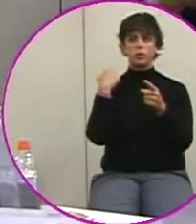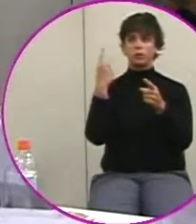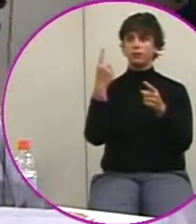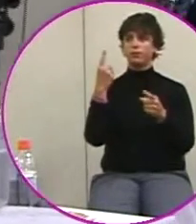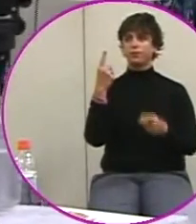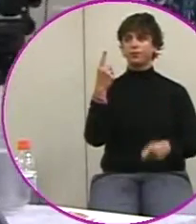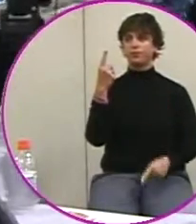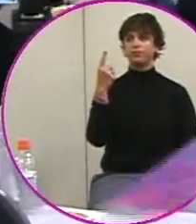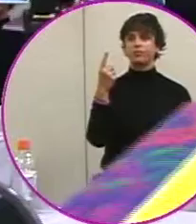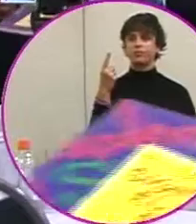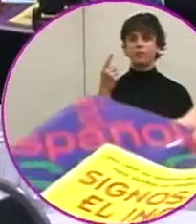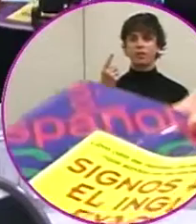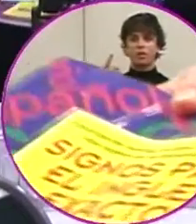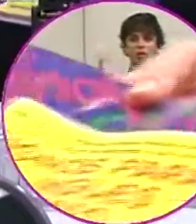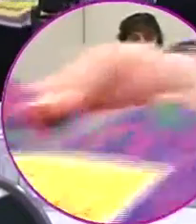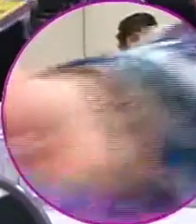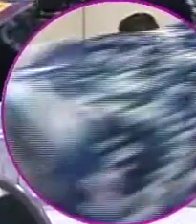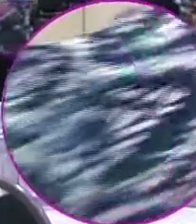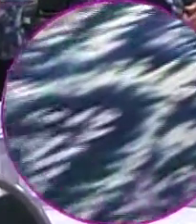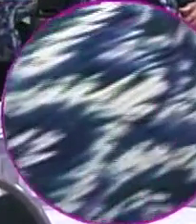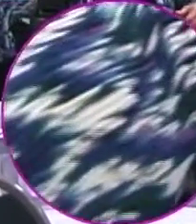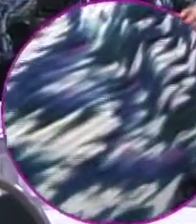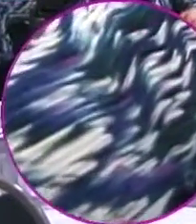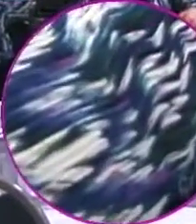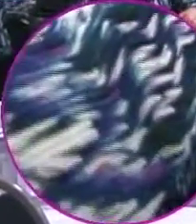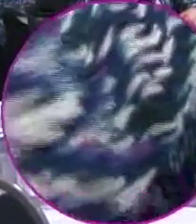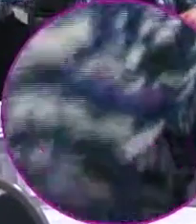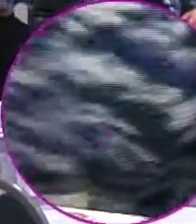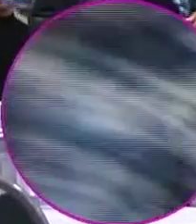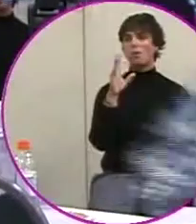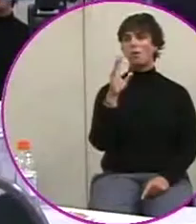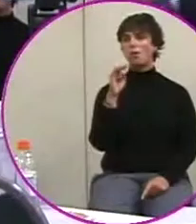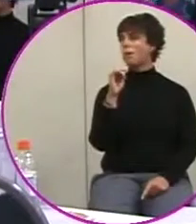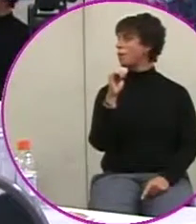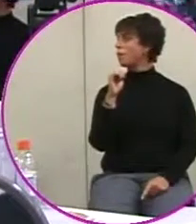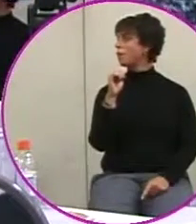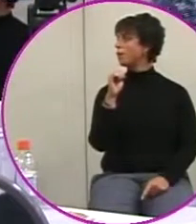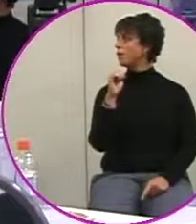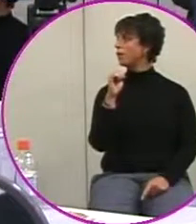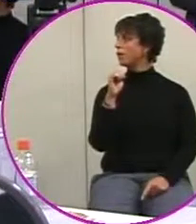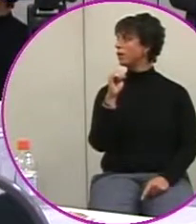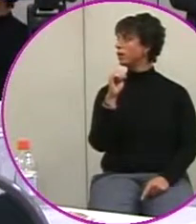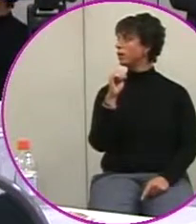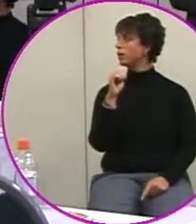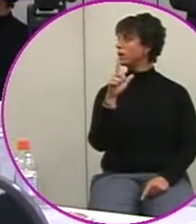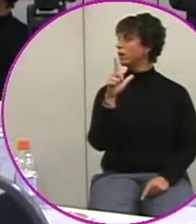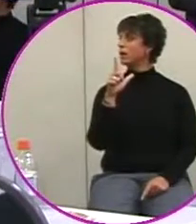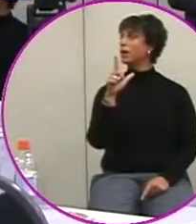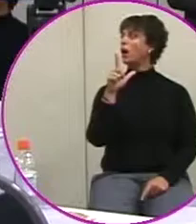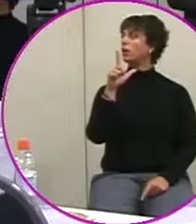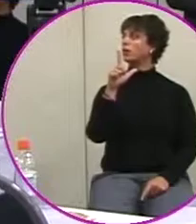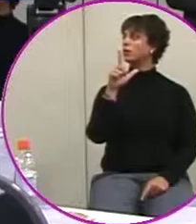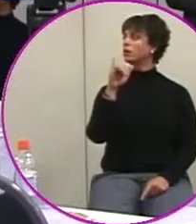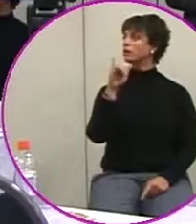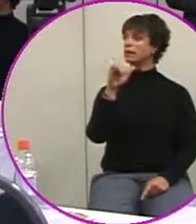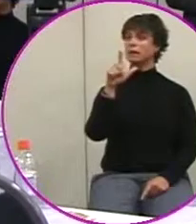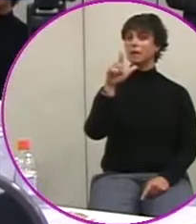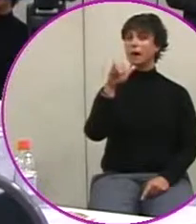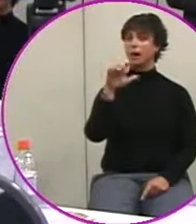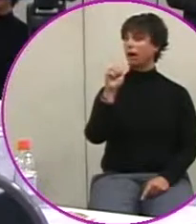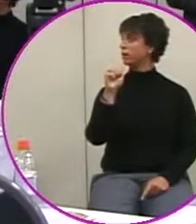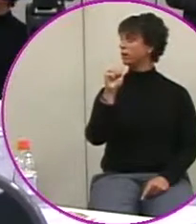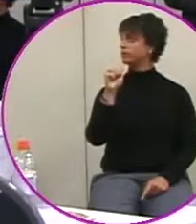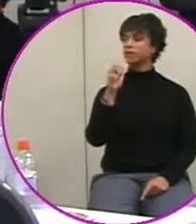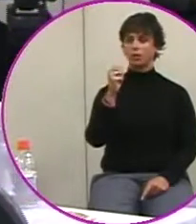Okay. All right. Micah got one. Jonathan got one. Okay. All right. If your